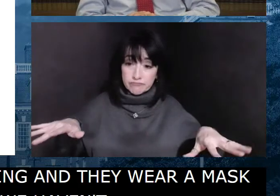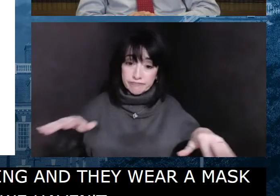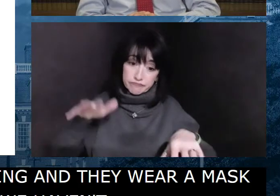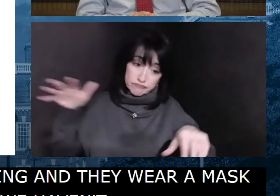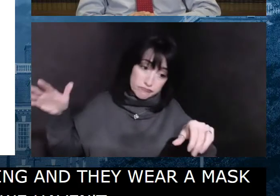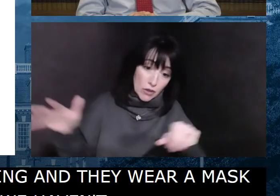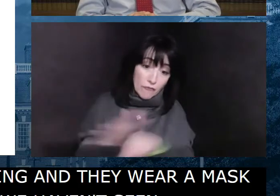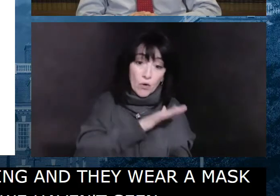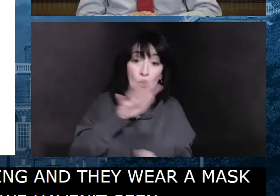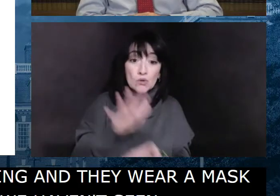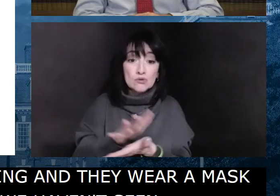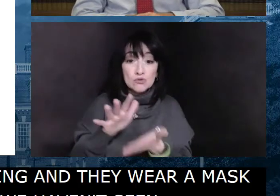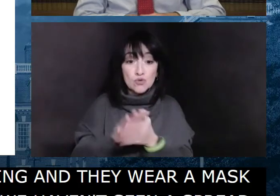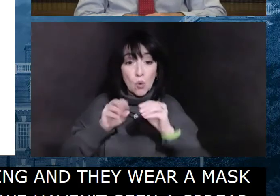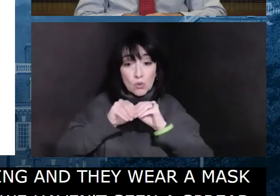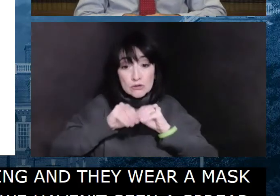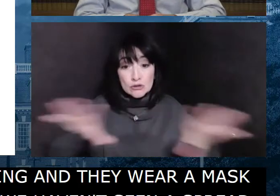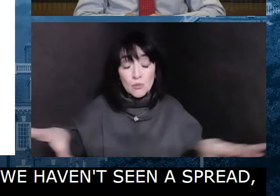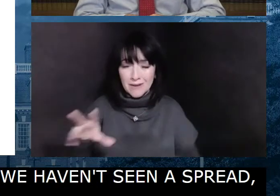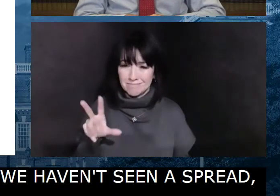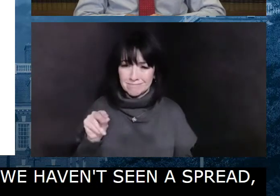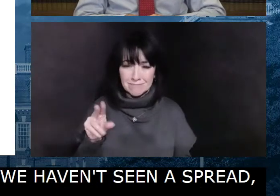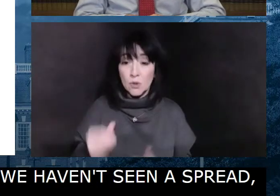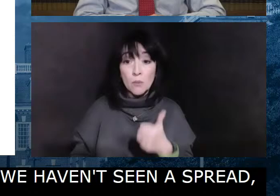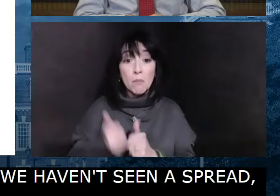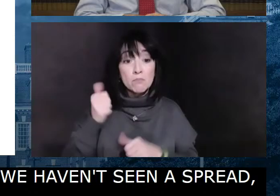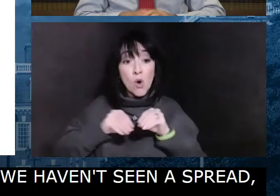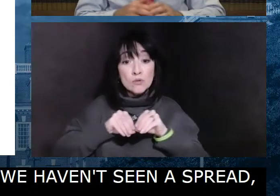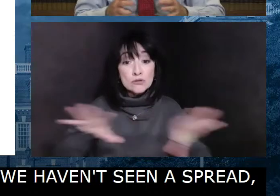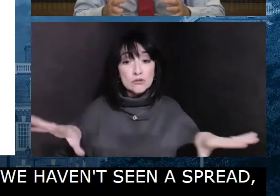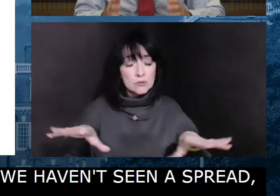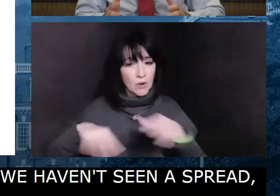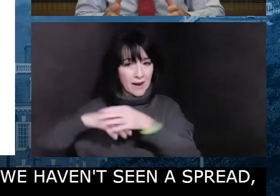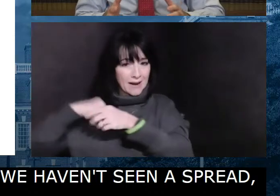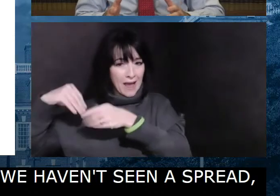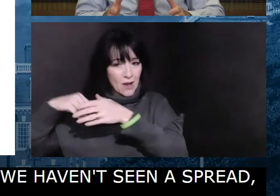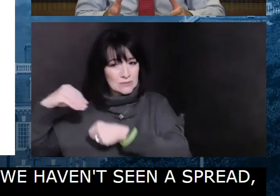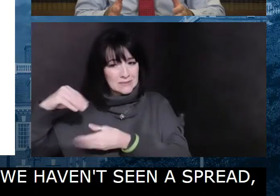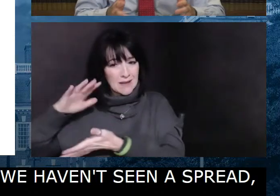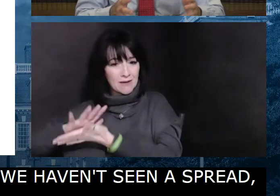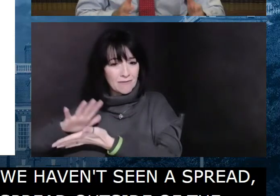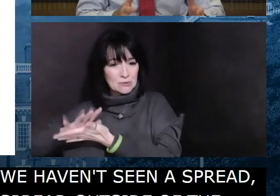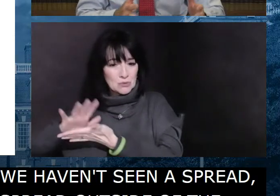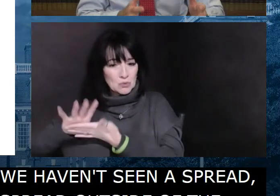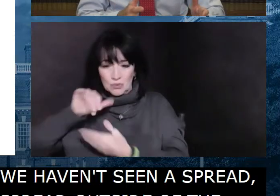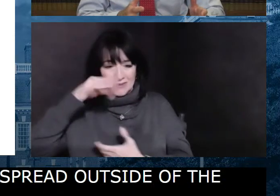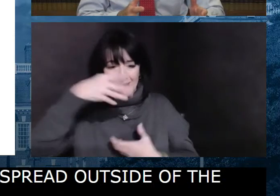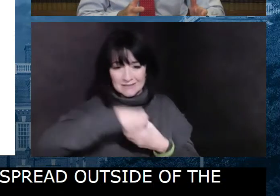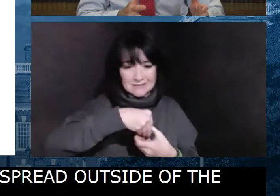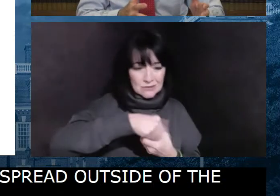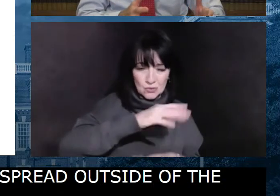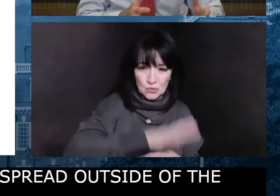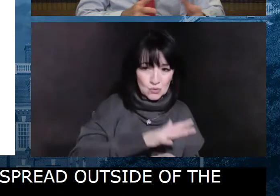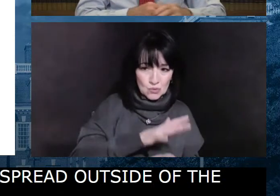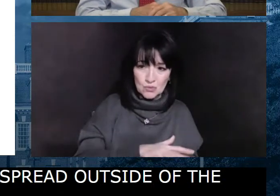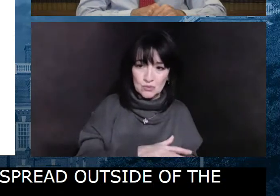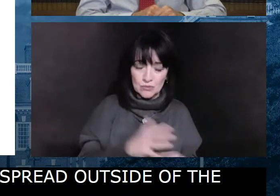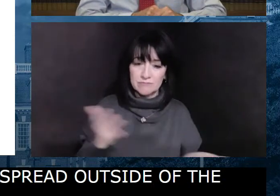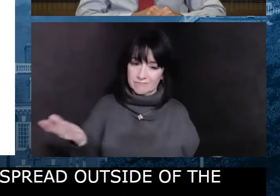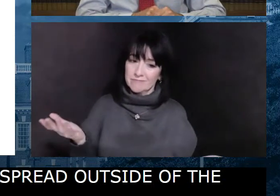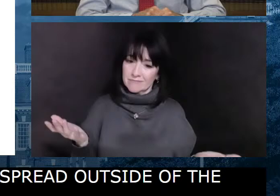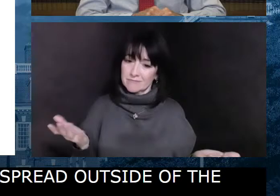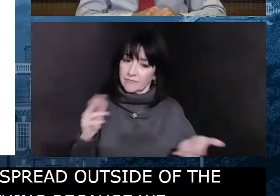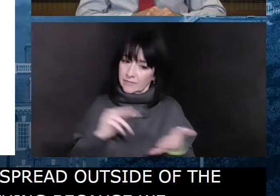more spread outside of the schools. That's a really positive thing, because we know that the best thing for children, particularly children